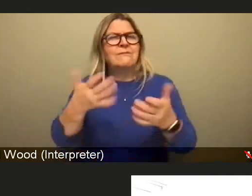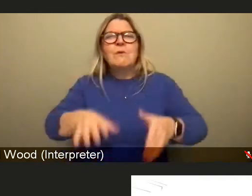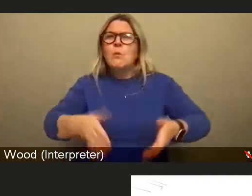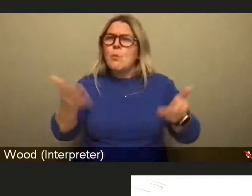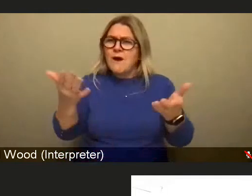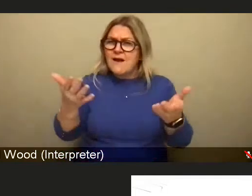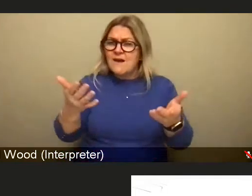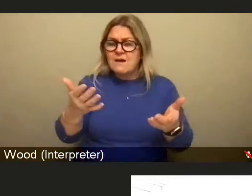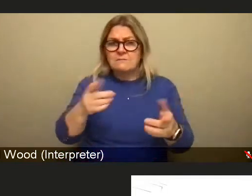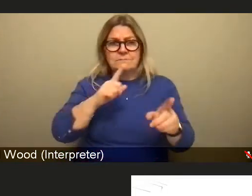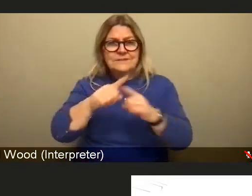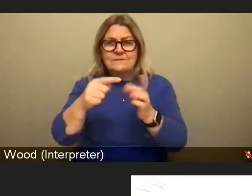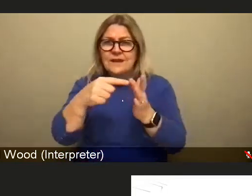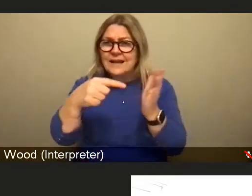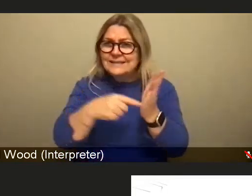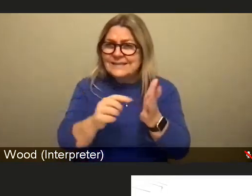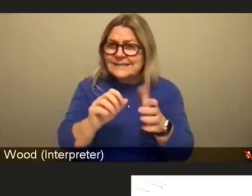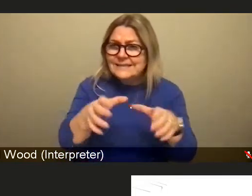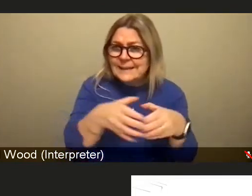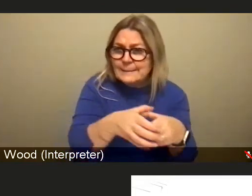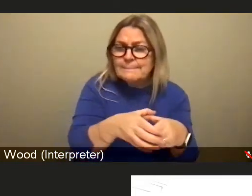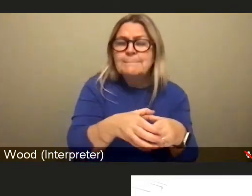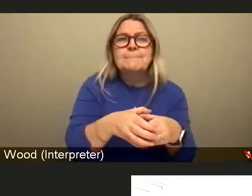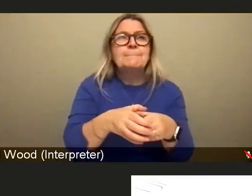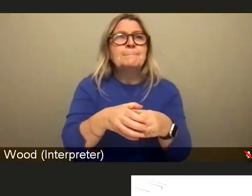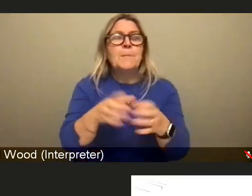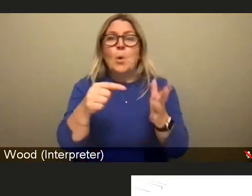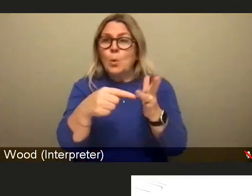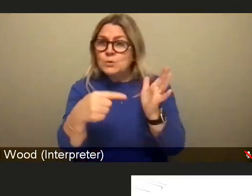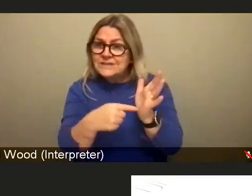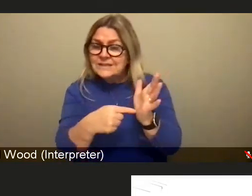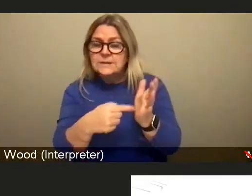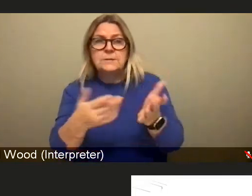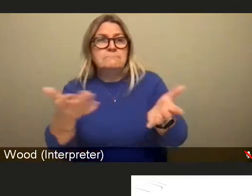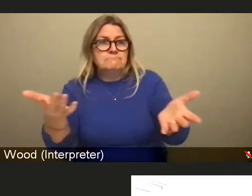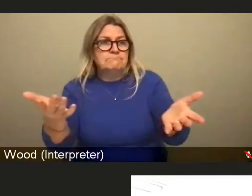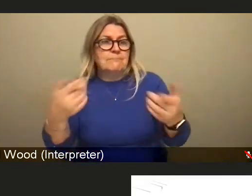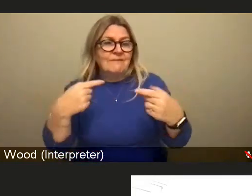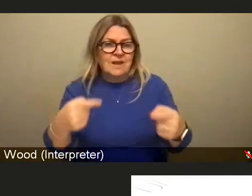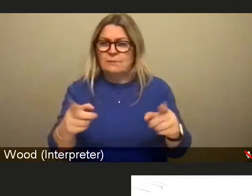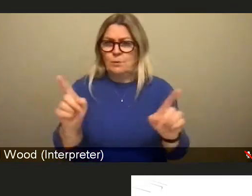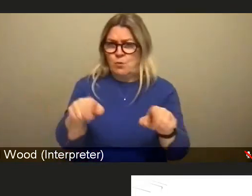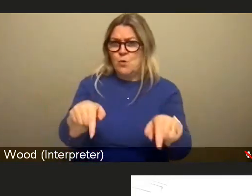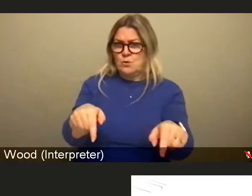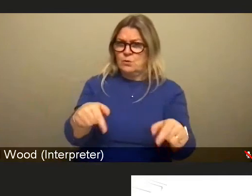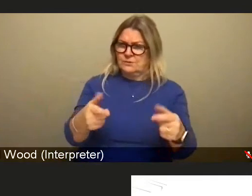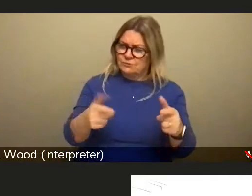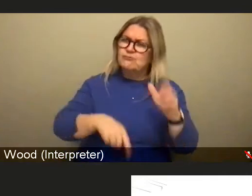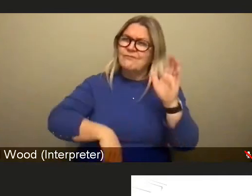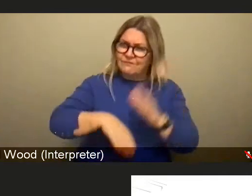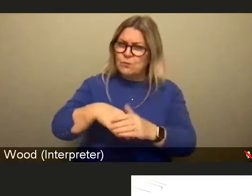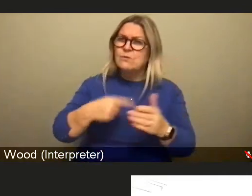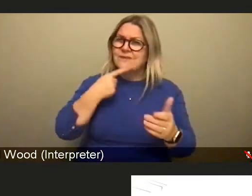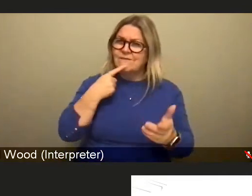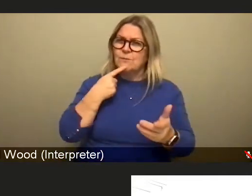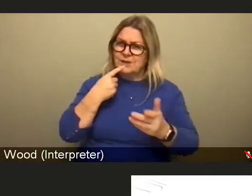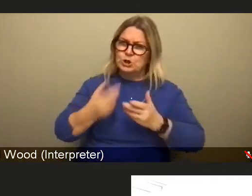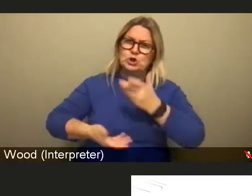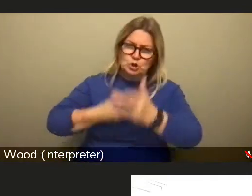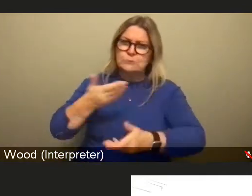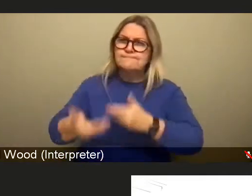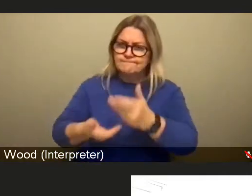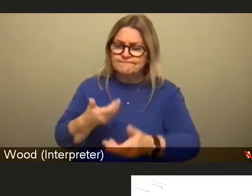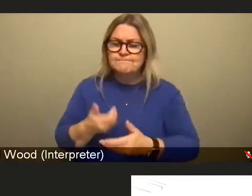teams, through our occupational health, how can we kind of make that available? And then ongoing development